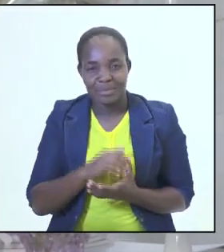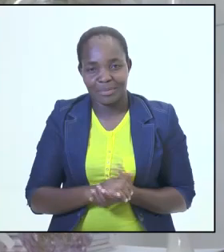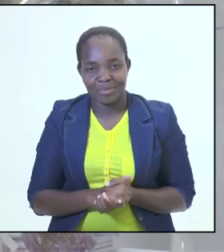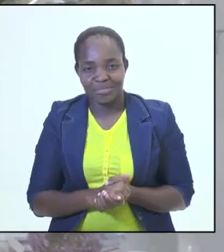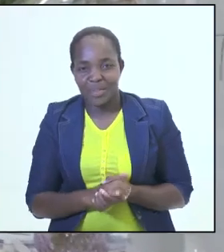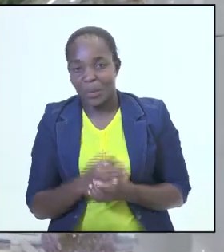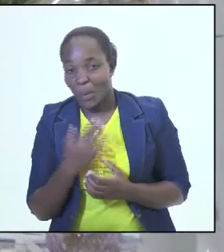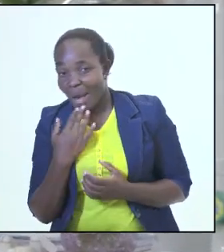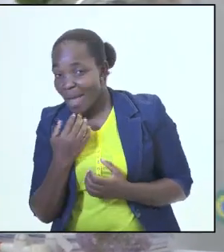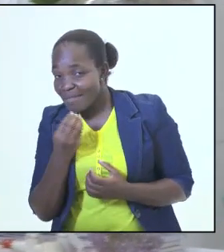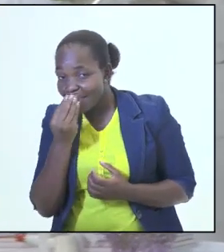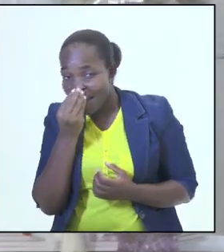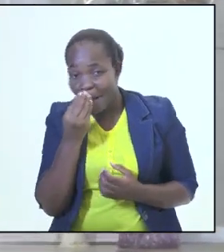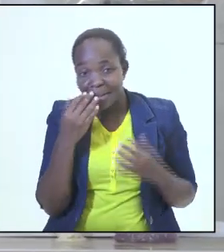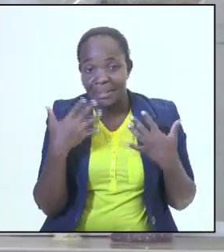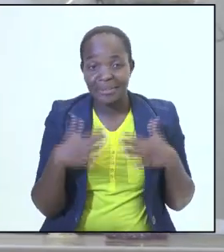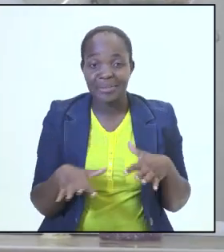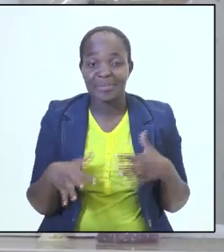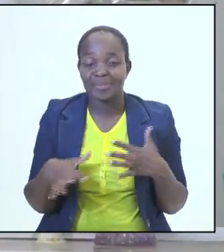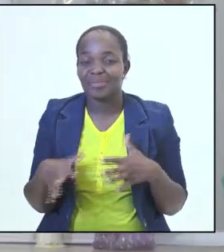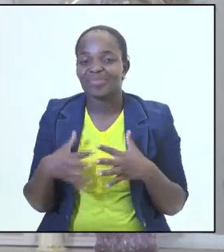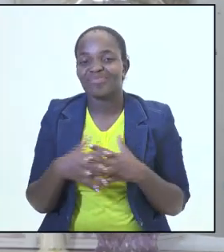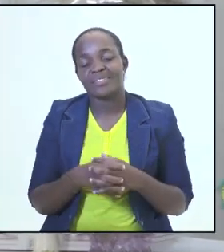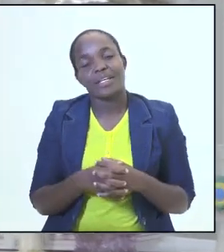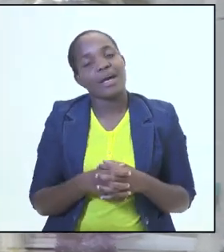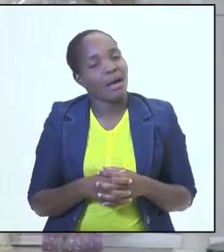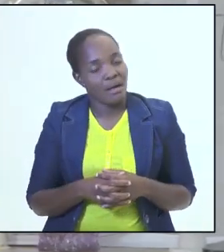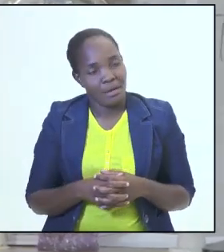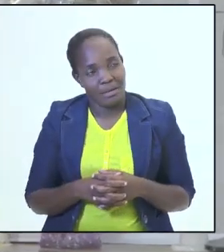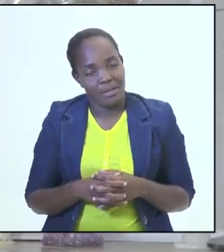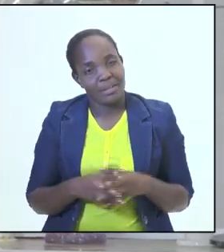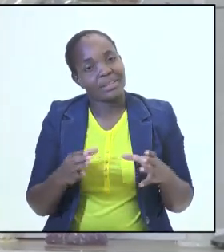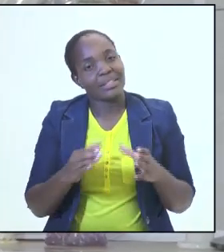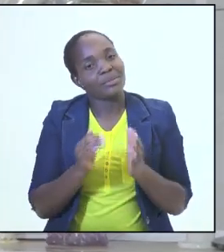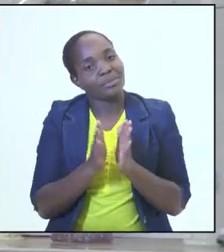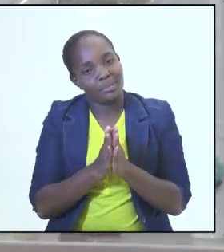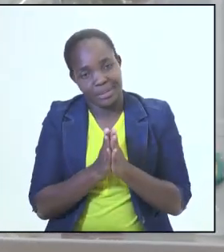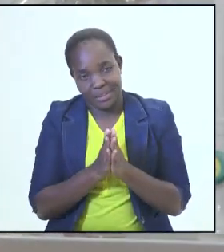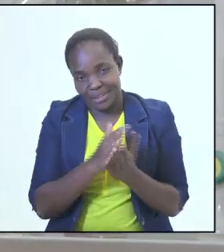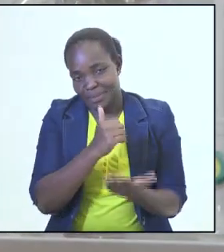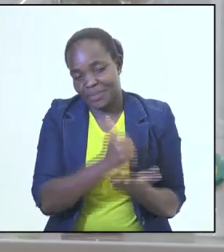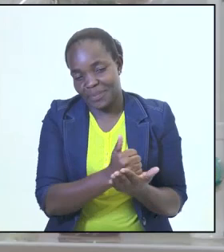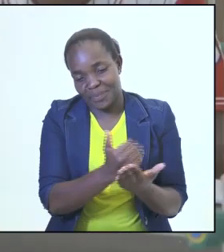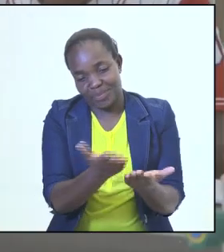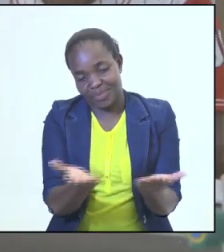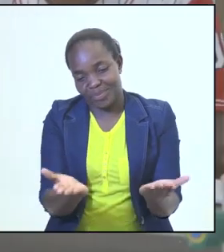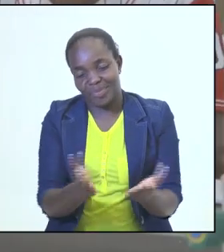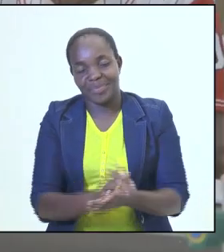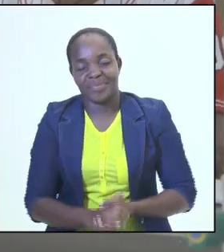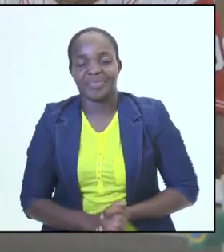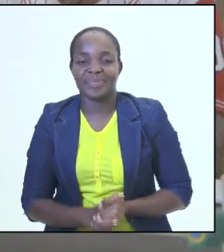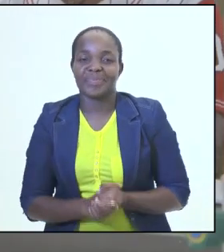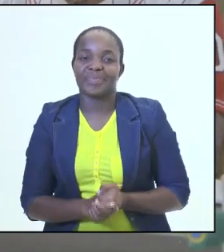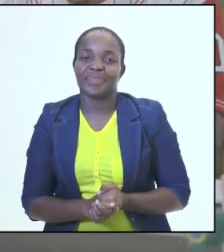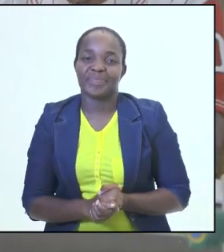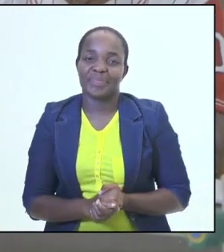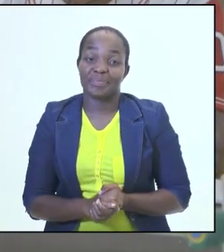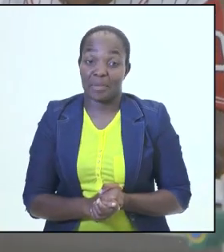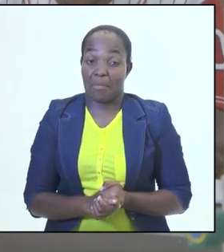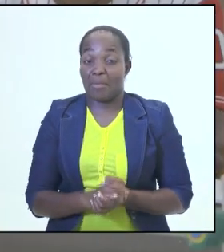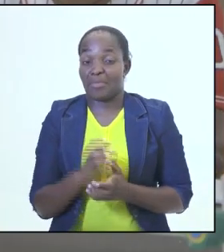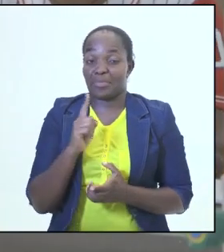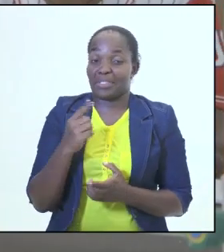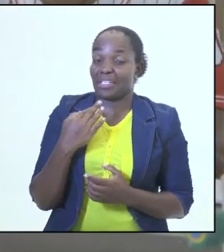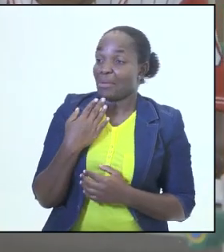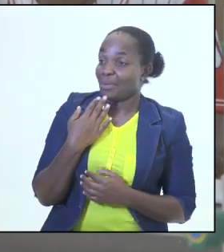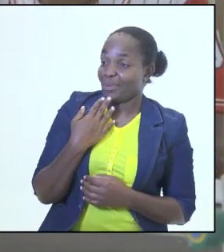Somebody got flowers. Class, please settle down. Miss Veronica, I must